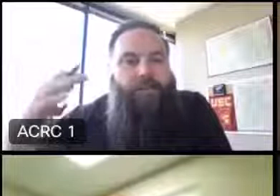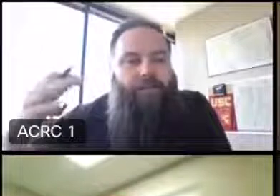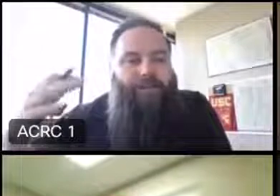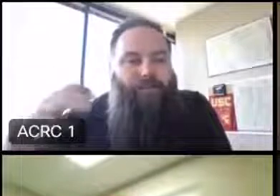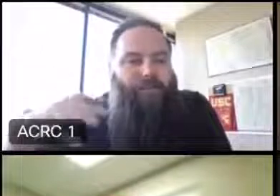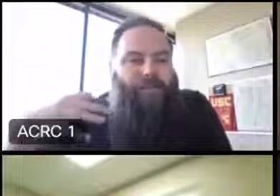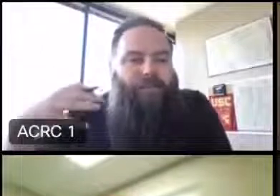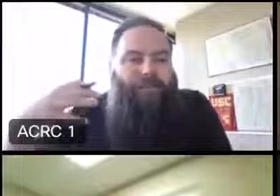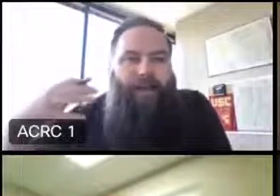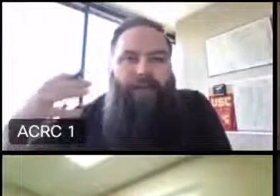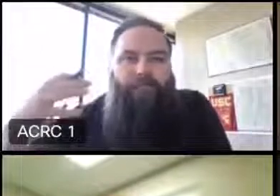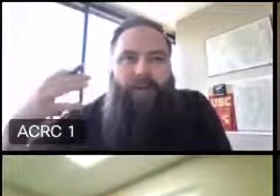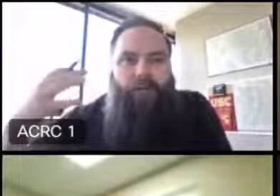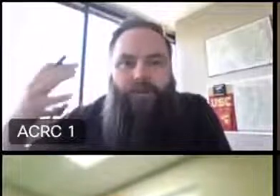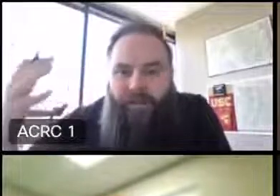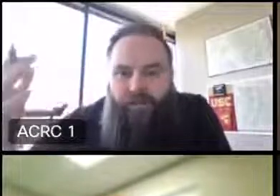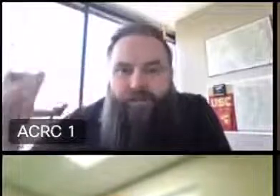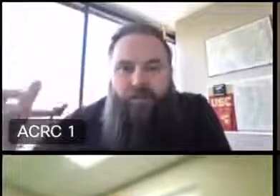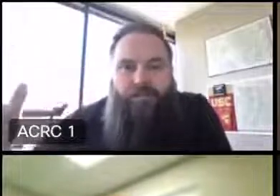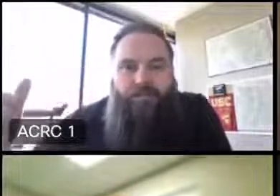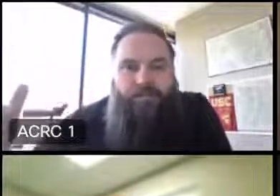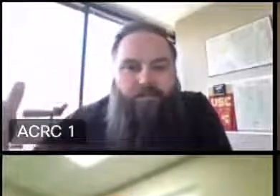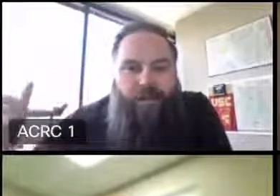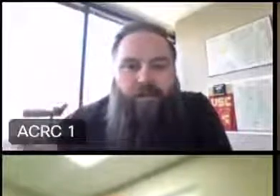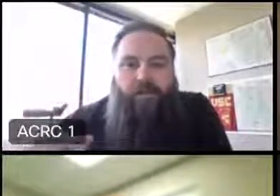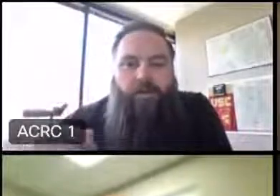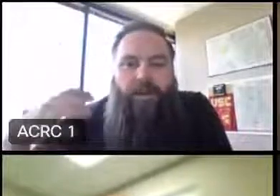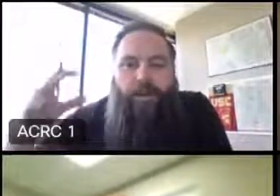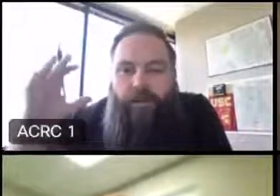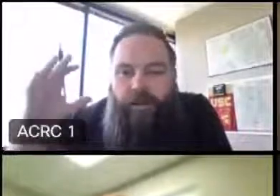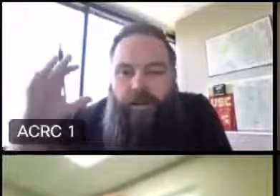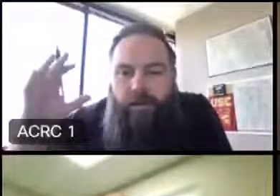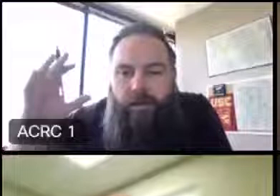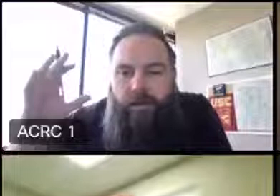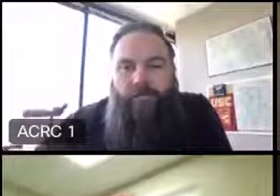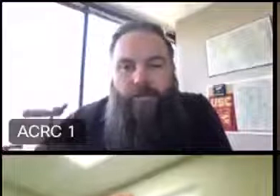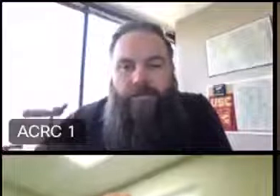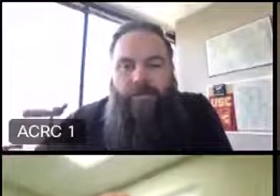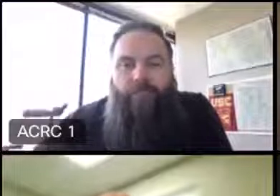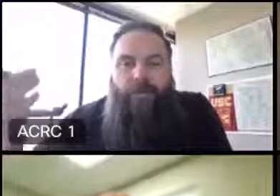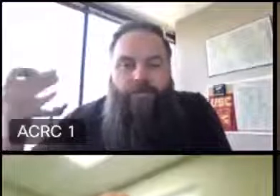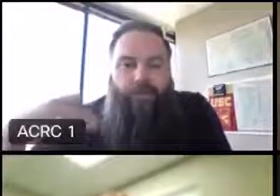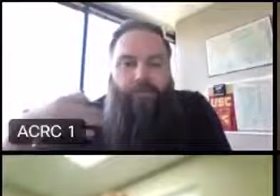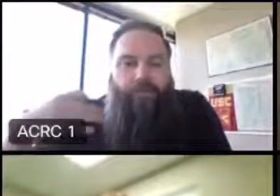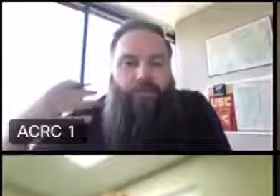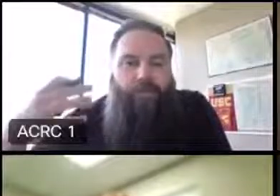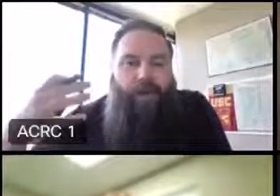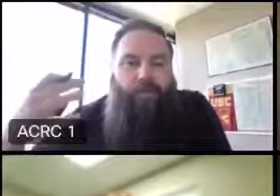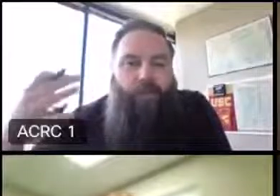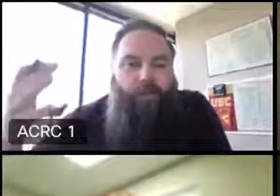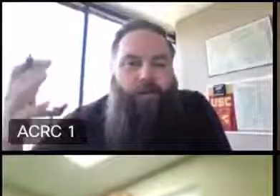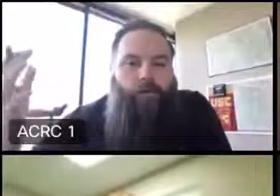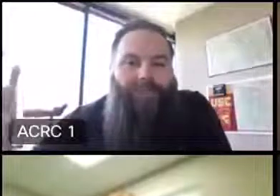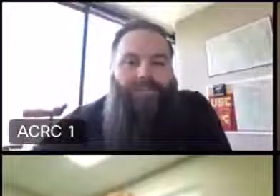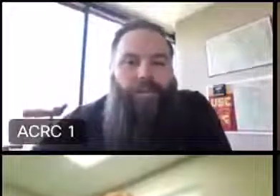now that some of these items, like what tailored day services is really going to look like, are coming a little bit more into focus, to be able to share that